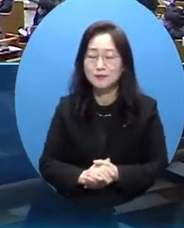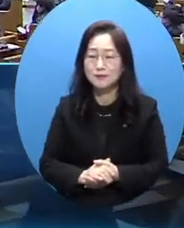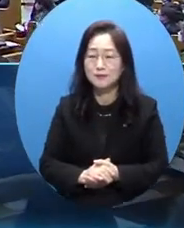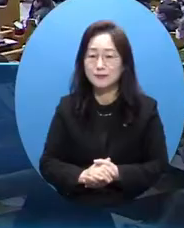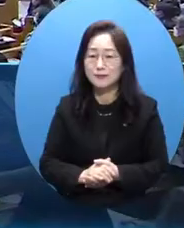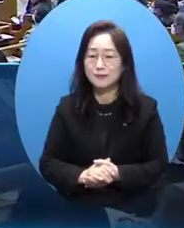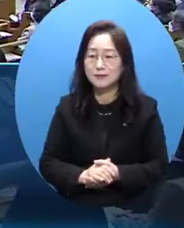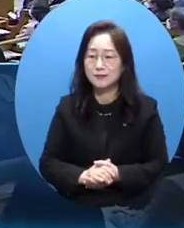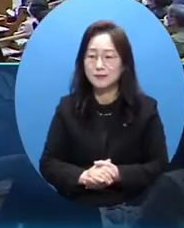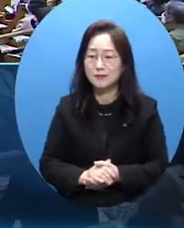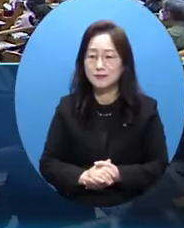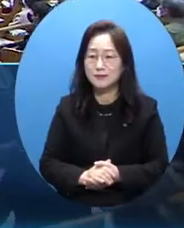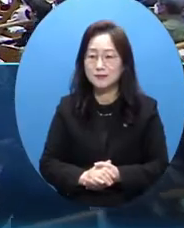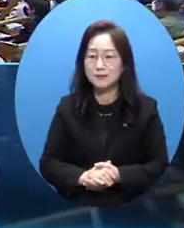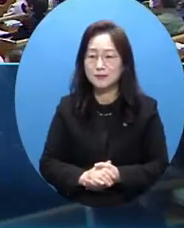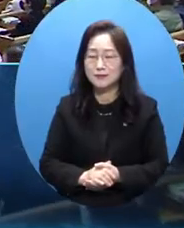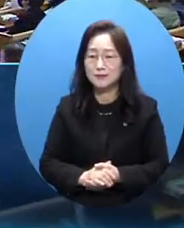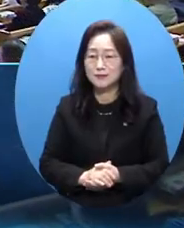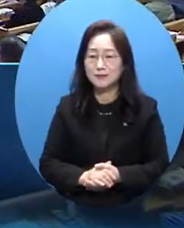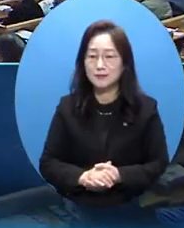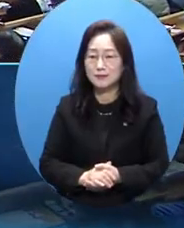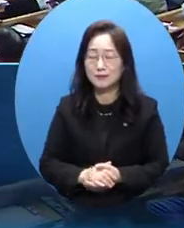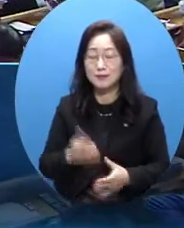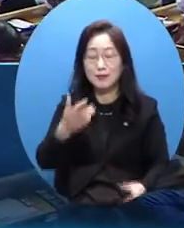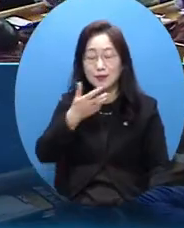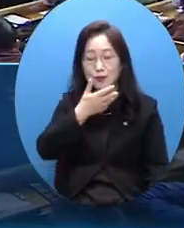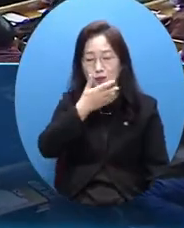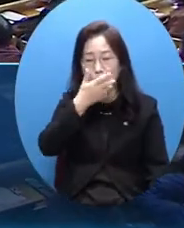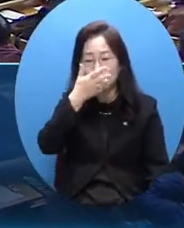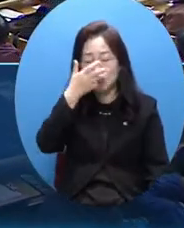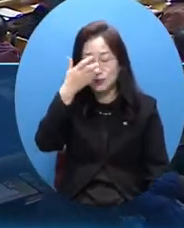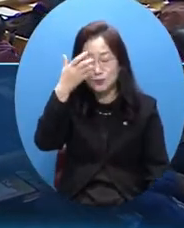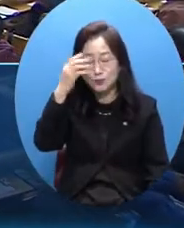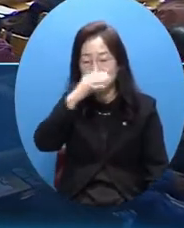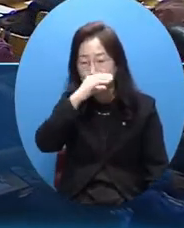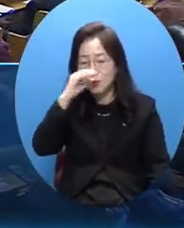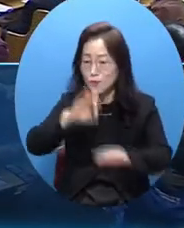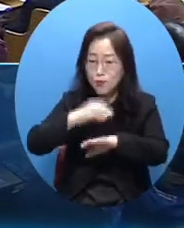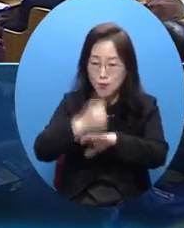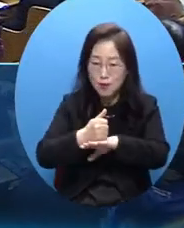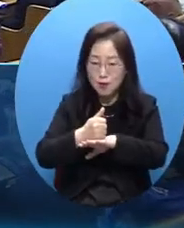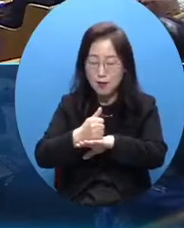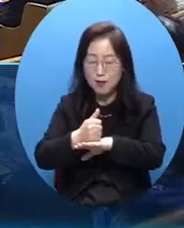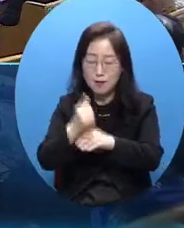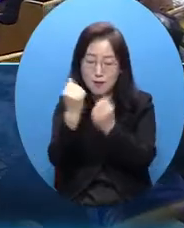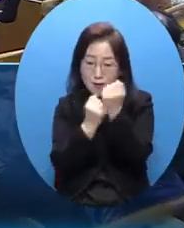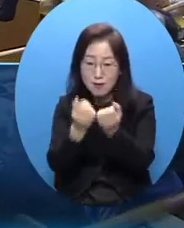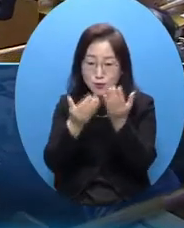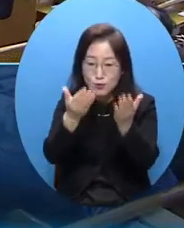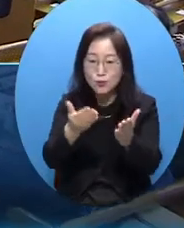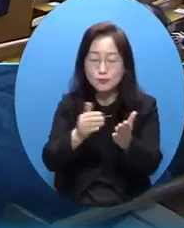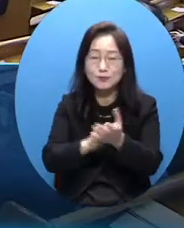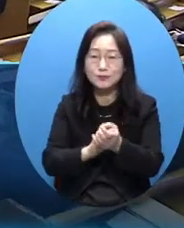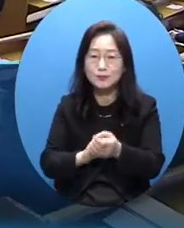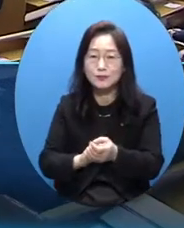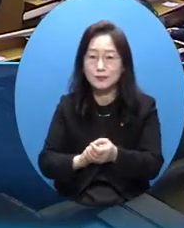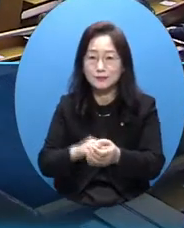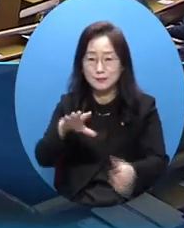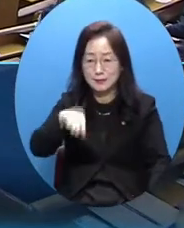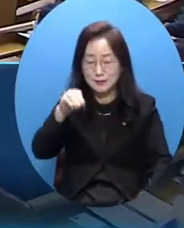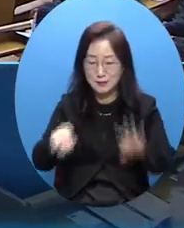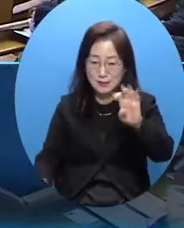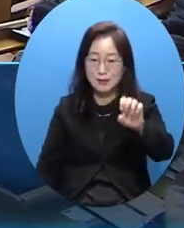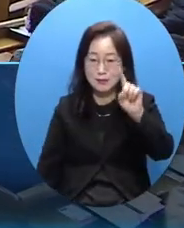a giver to many people across the land when Pharaoh's dream was